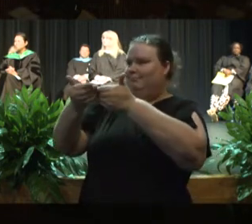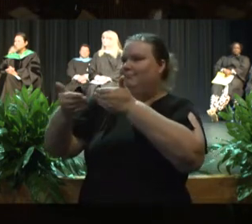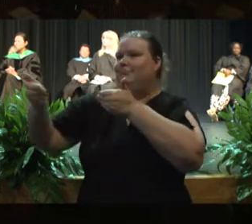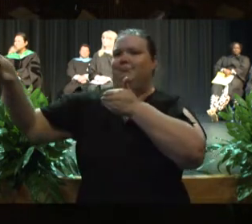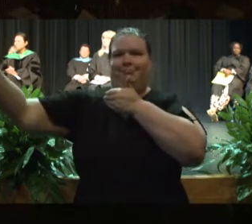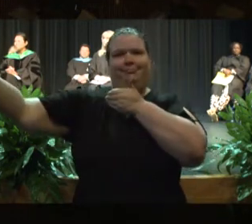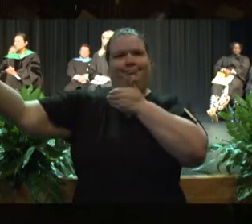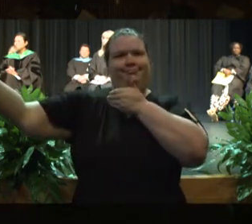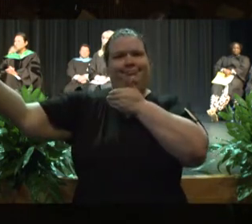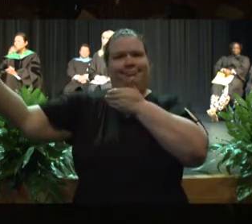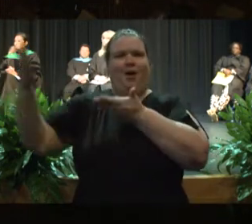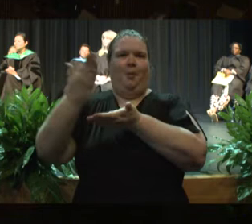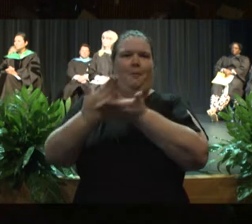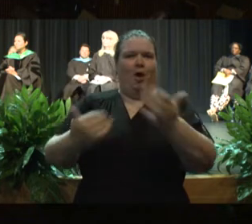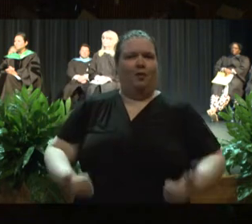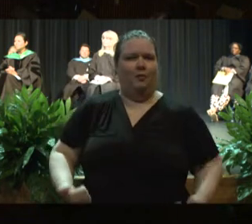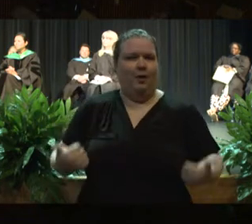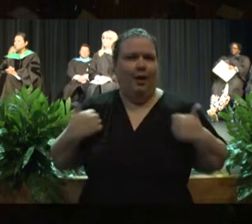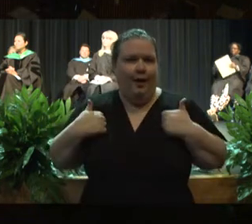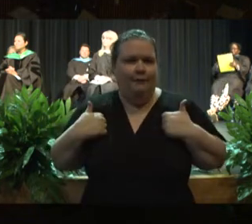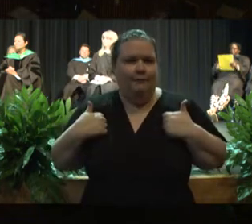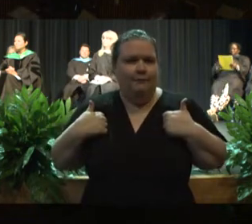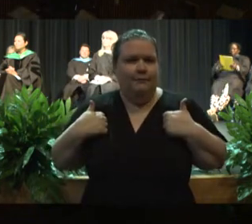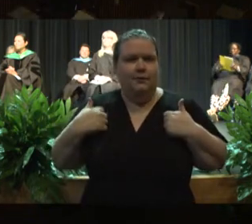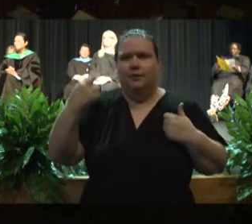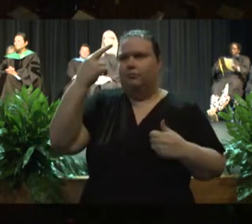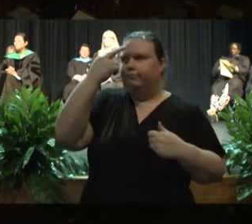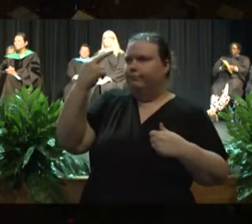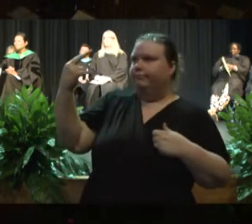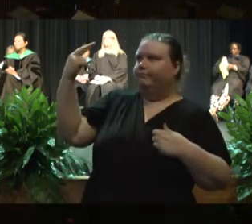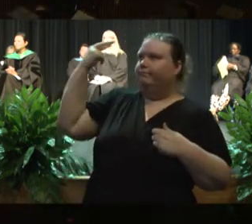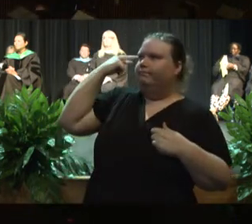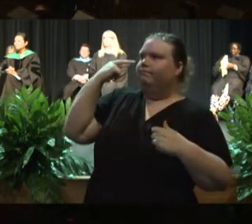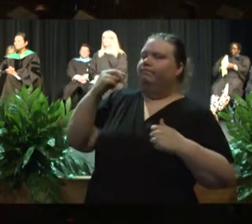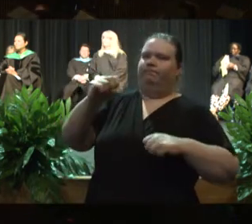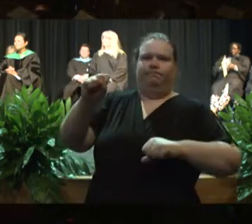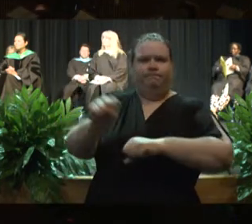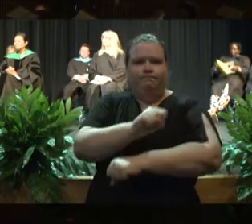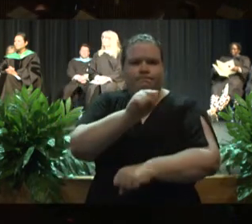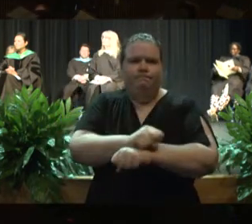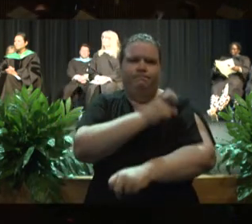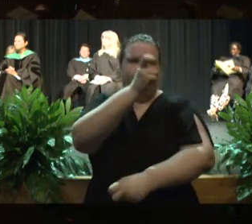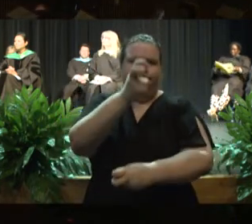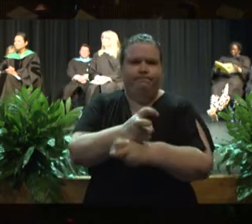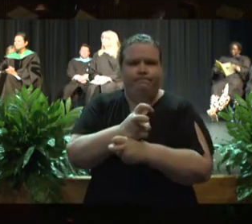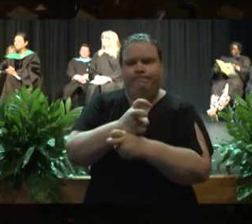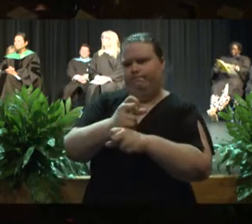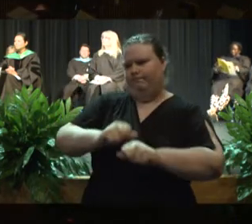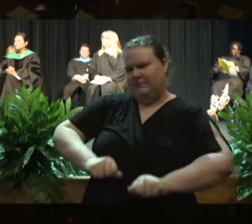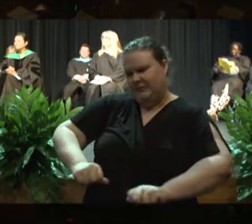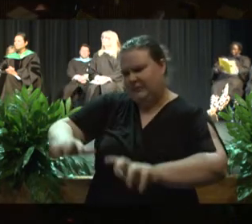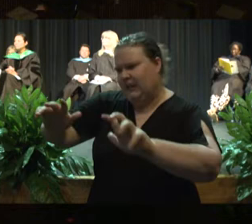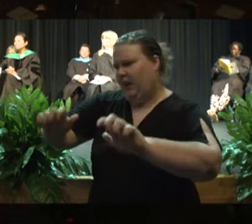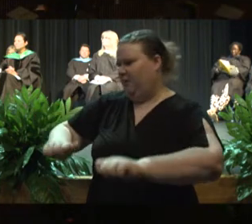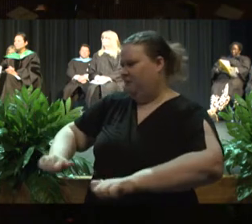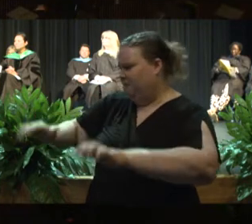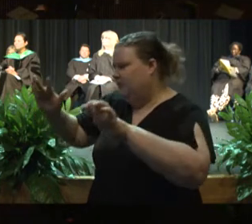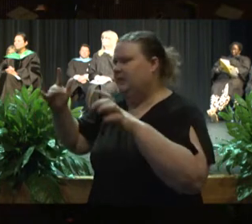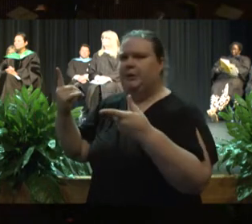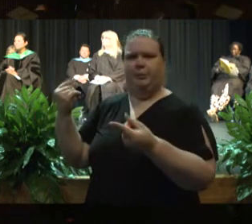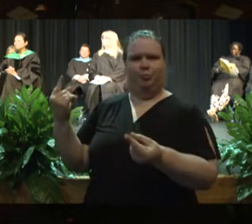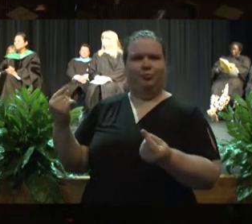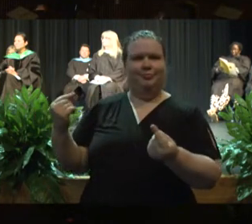of your life. It is a time to remember all of the sacrifices and hard work that helped to get you